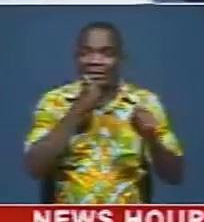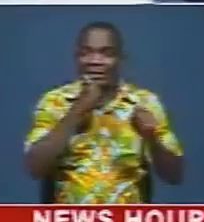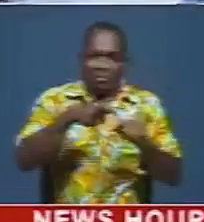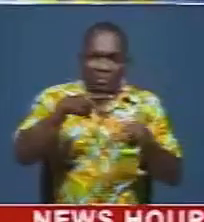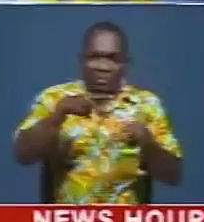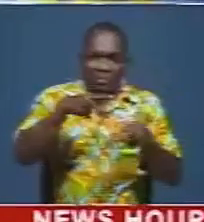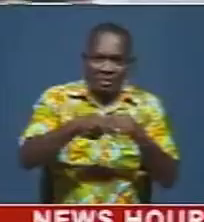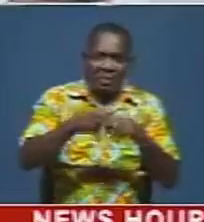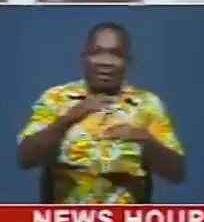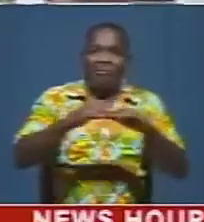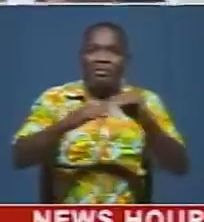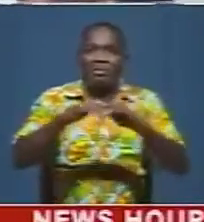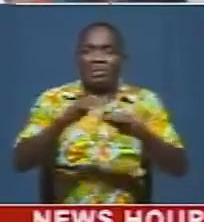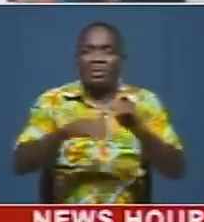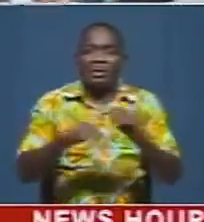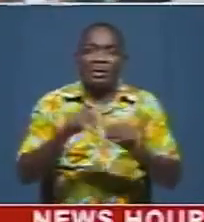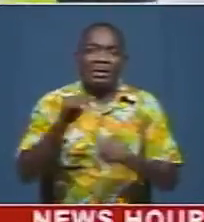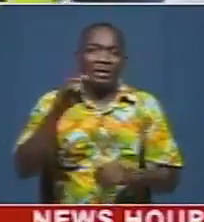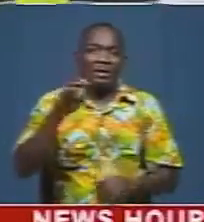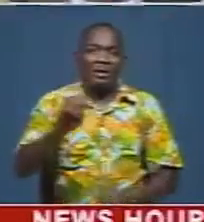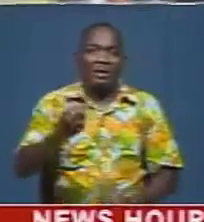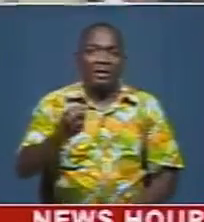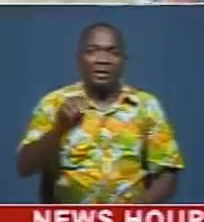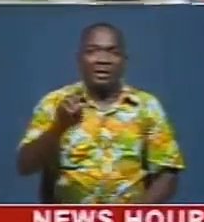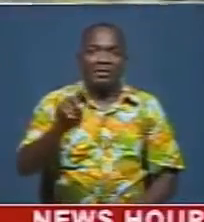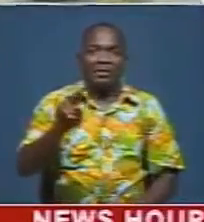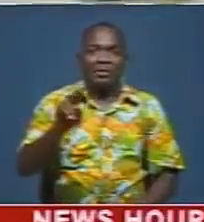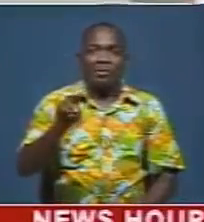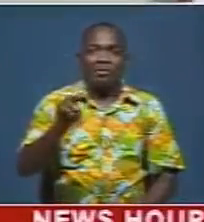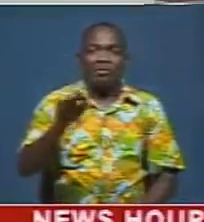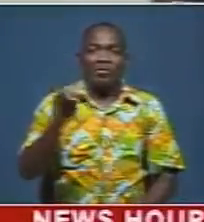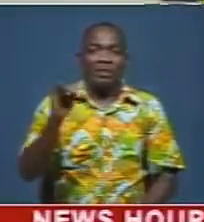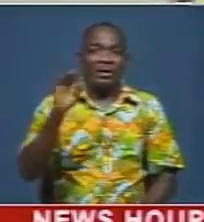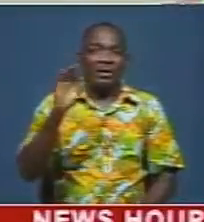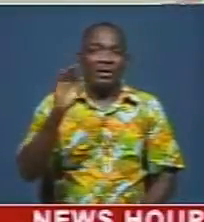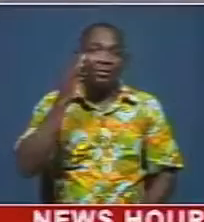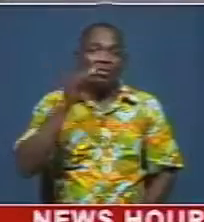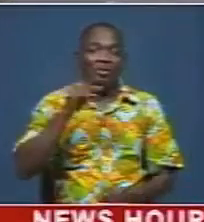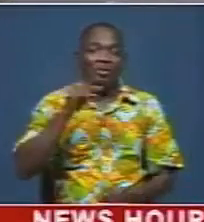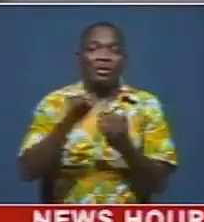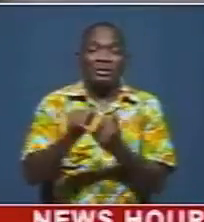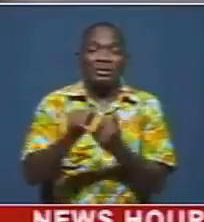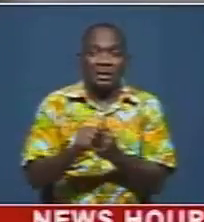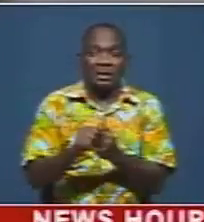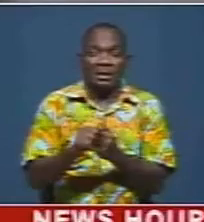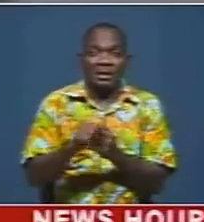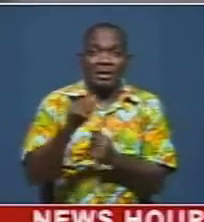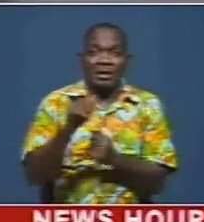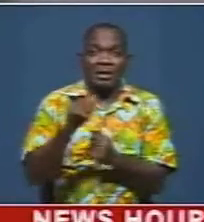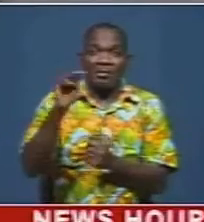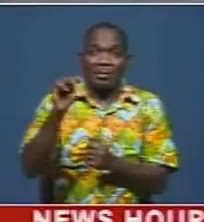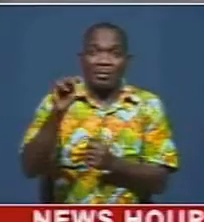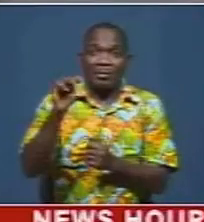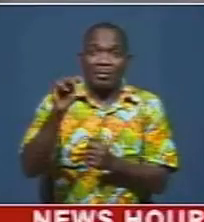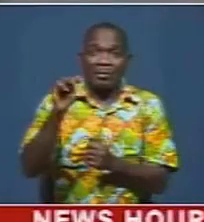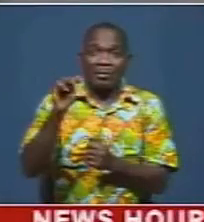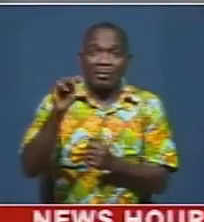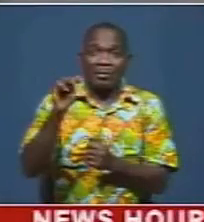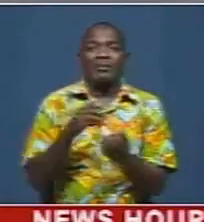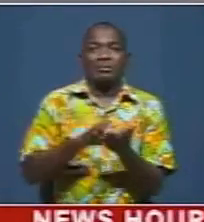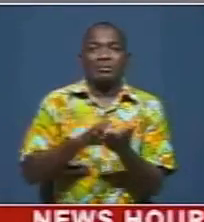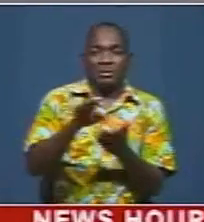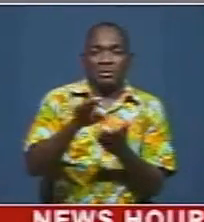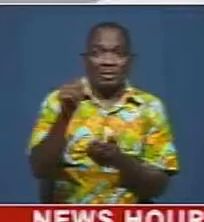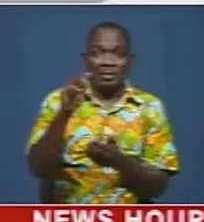construction of the Ekonfi Fruits and Juice Factory. Out of the $15 million injected into the project, $10 million was a loan provided